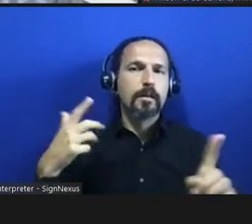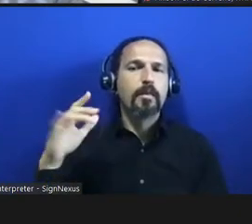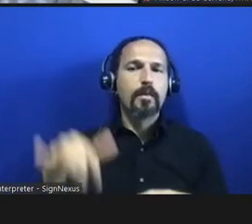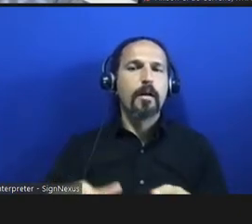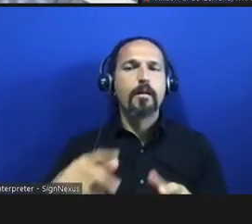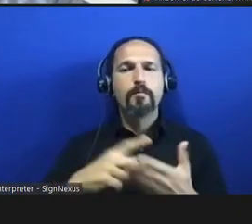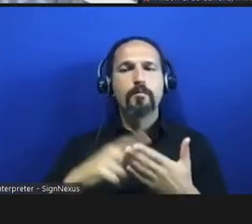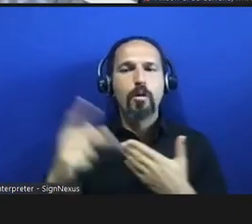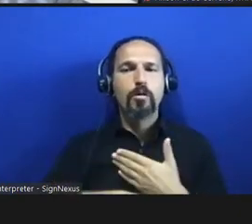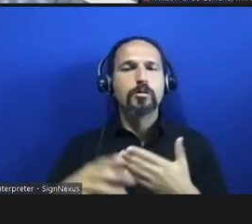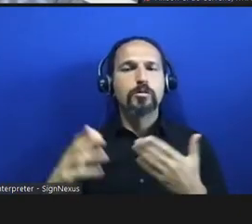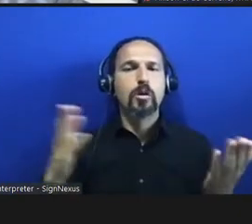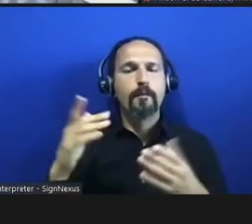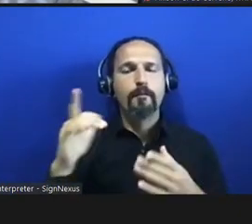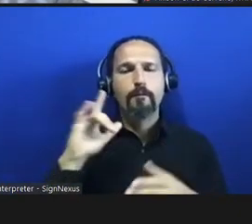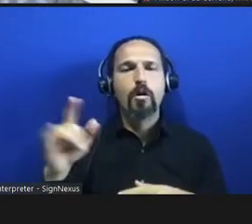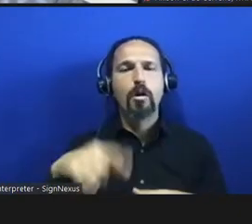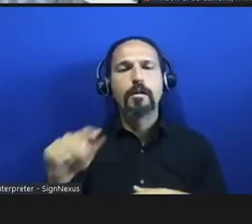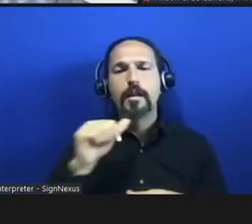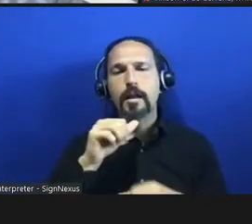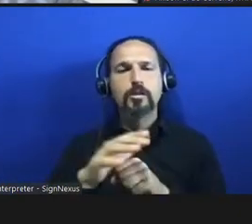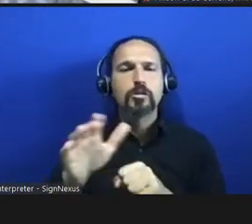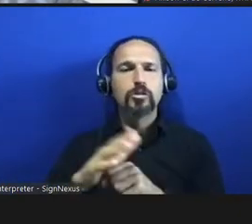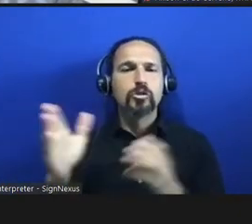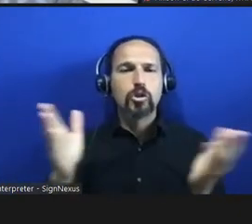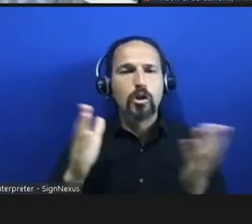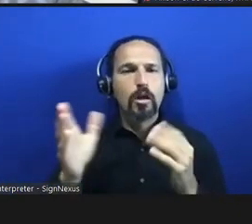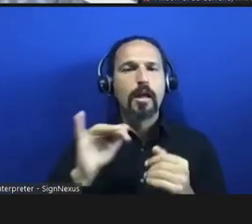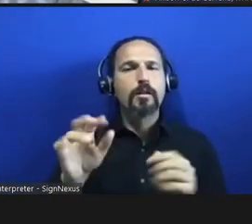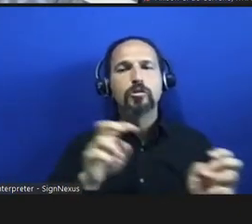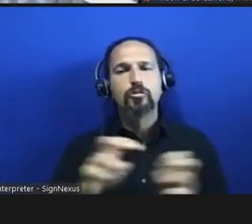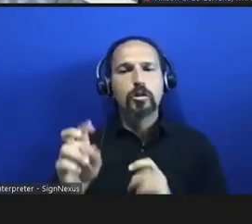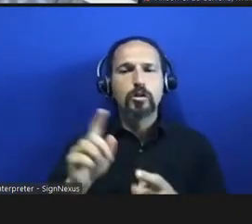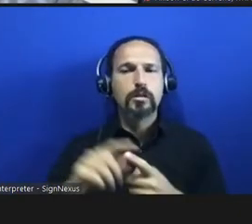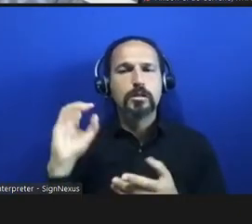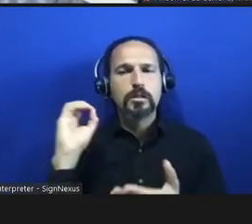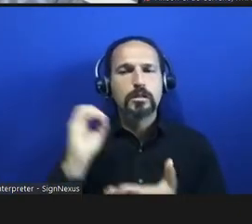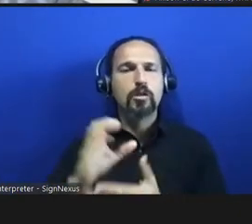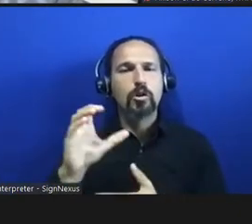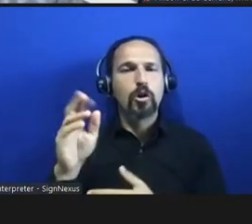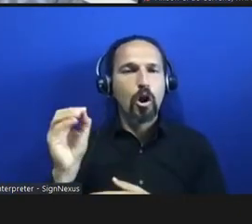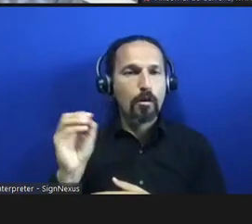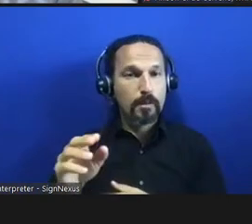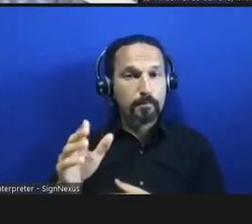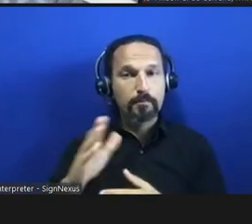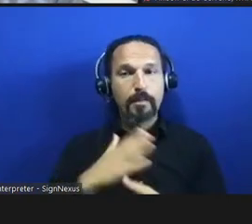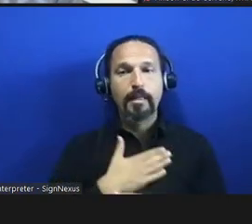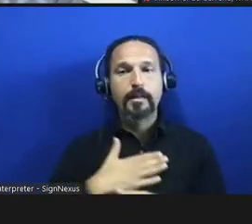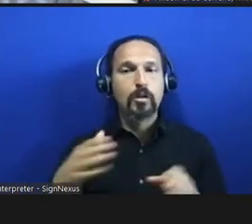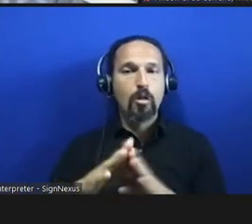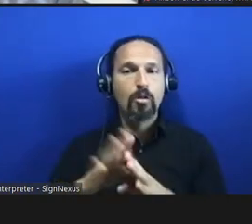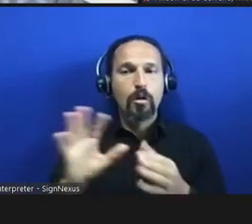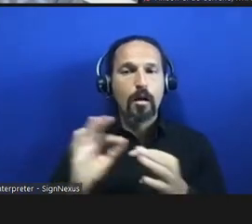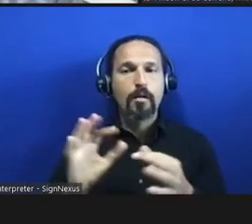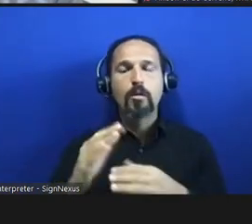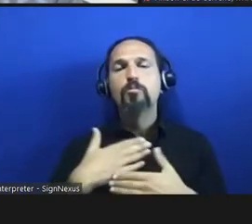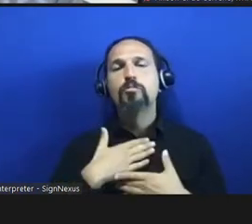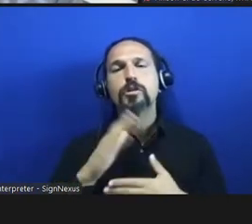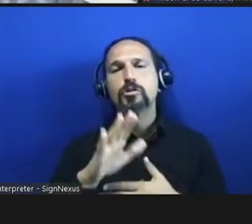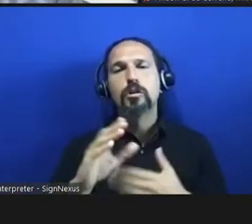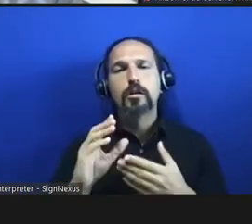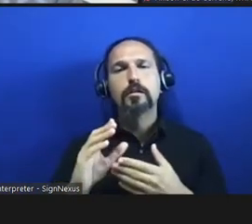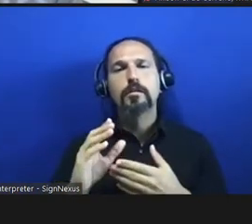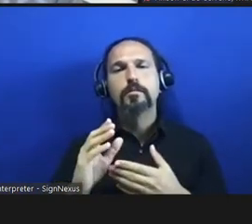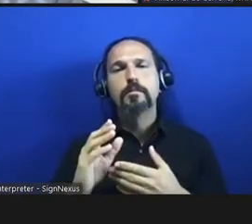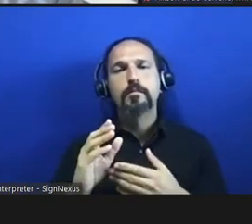to underserved neighborhoods and accelerating the transit transition to zero carbonation include your remarks we appreciate the opportunity to